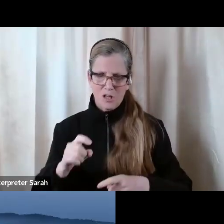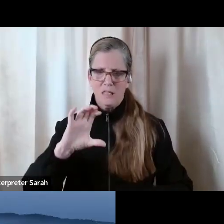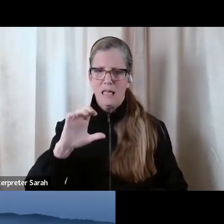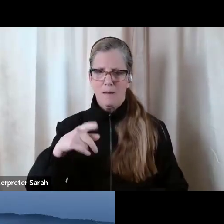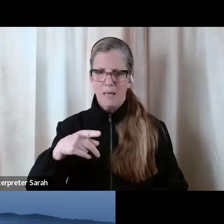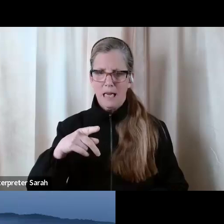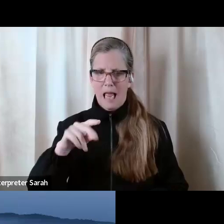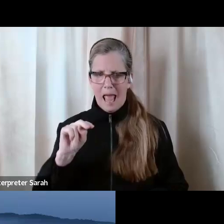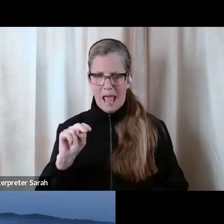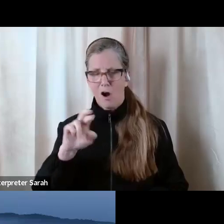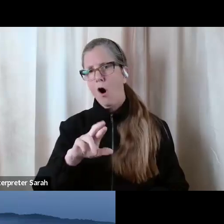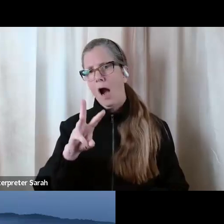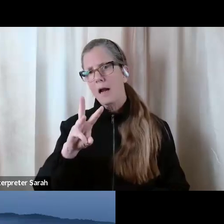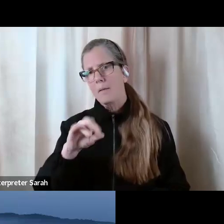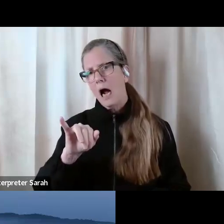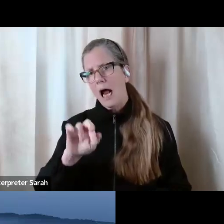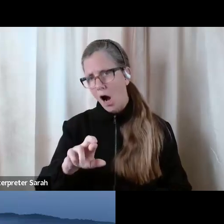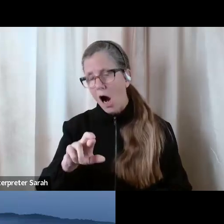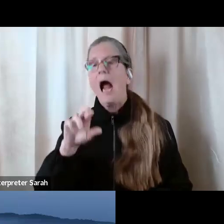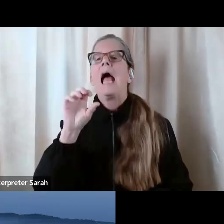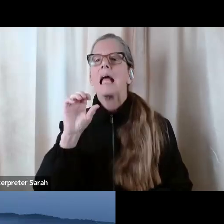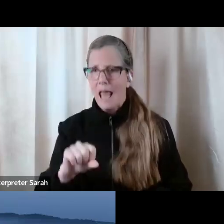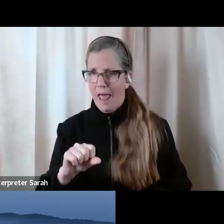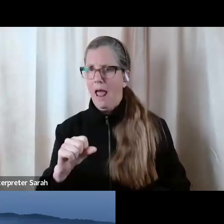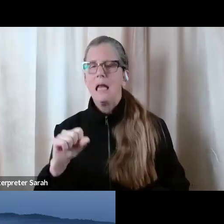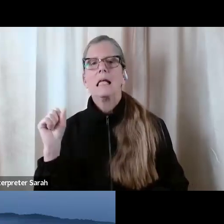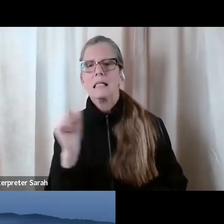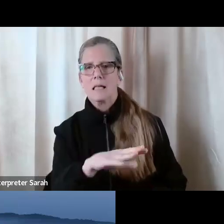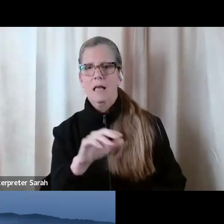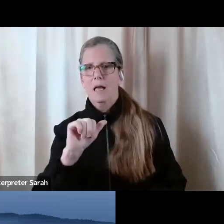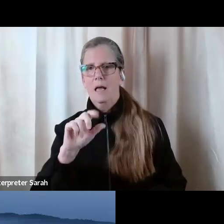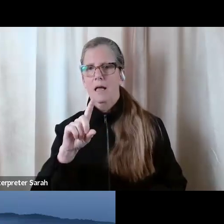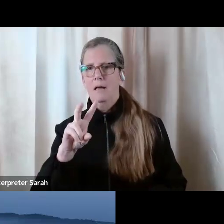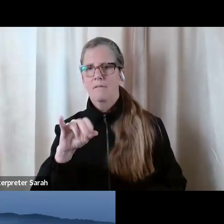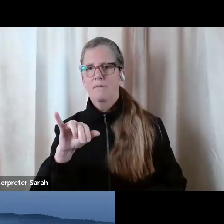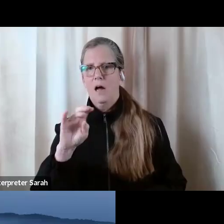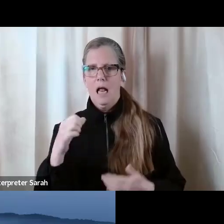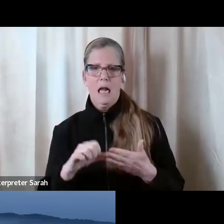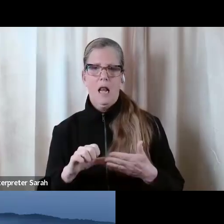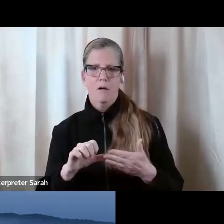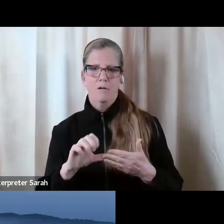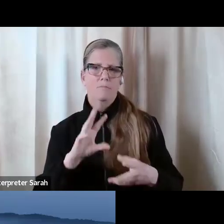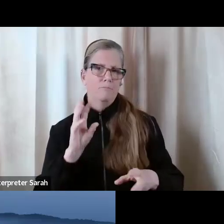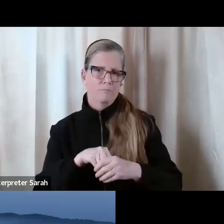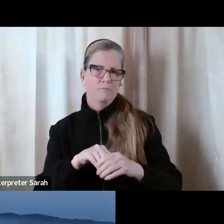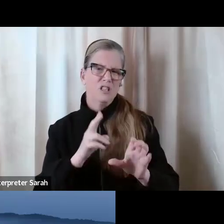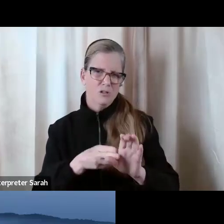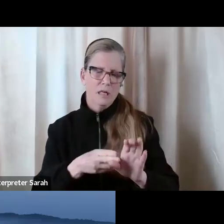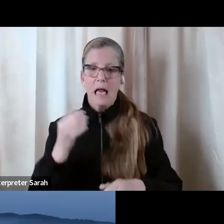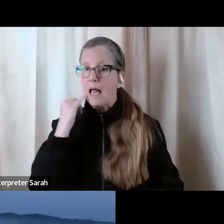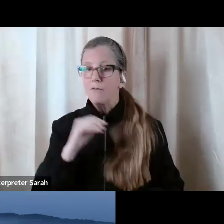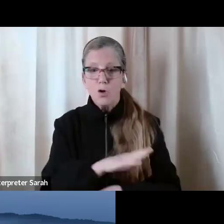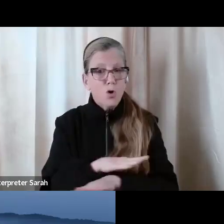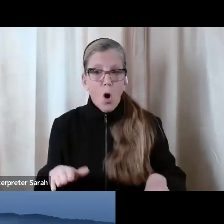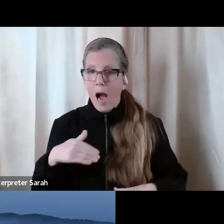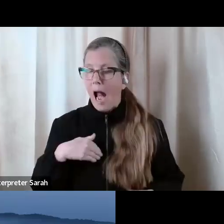can submit an advice letter to participate. However, if you do not have a CPCN